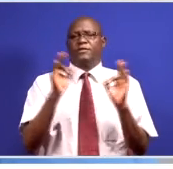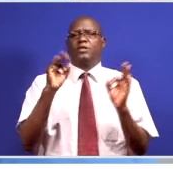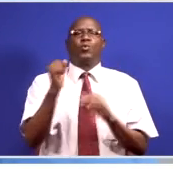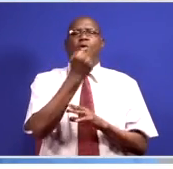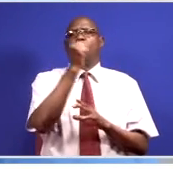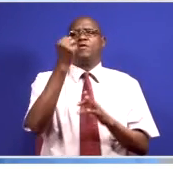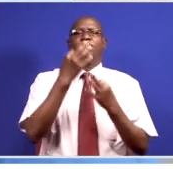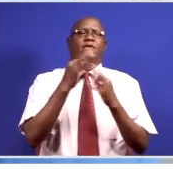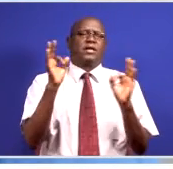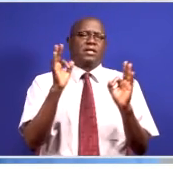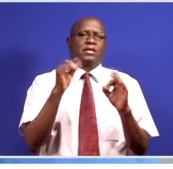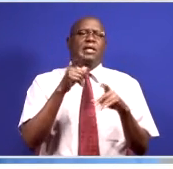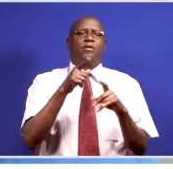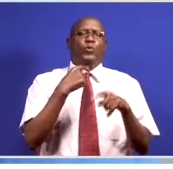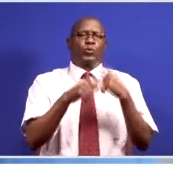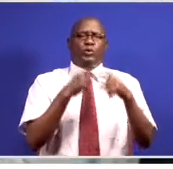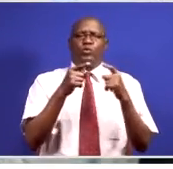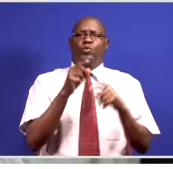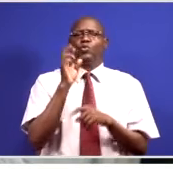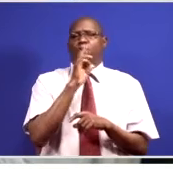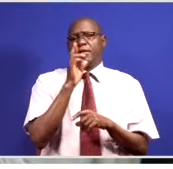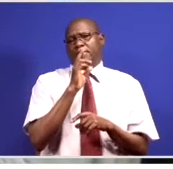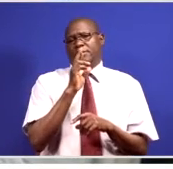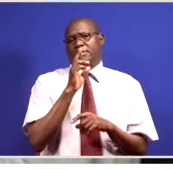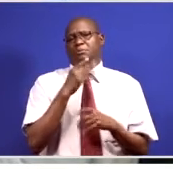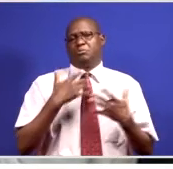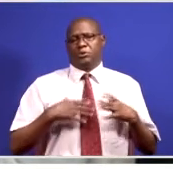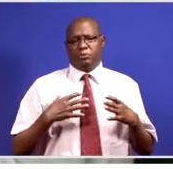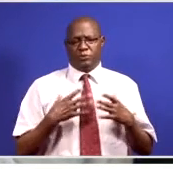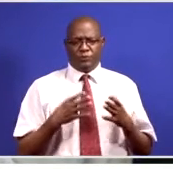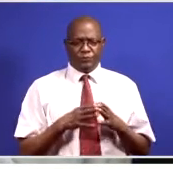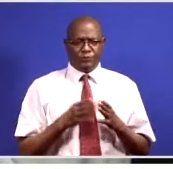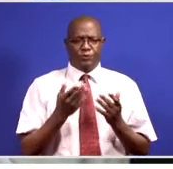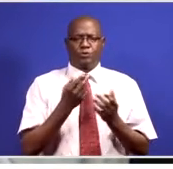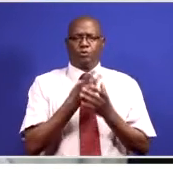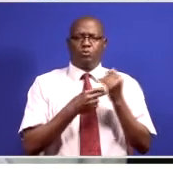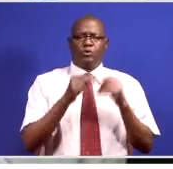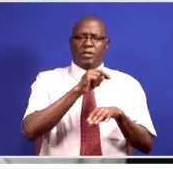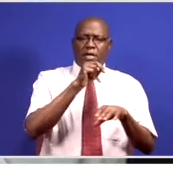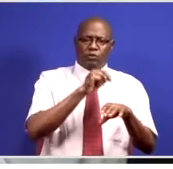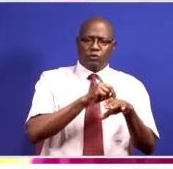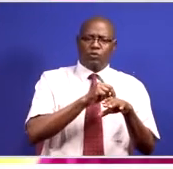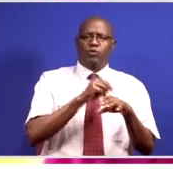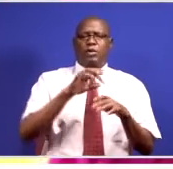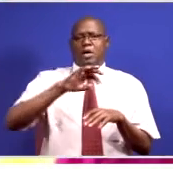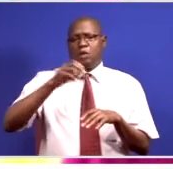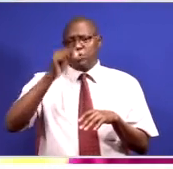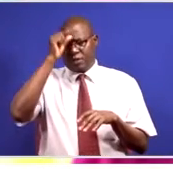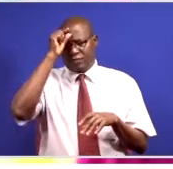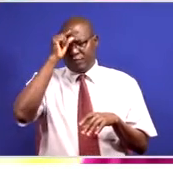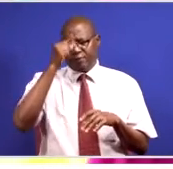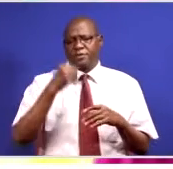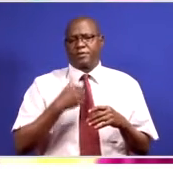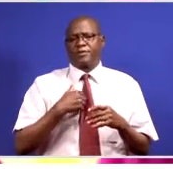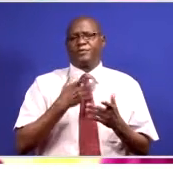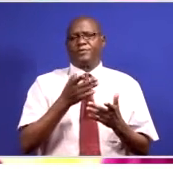freely and yet they continue to threaten the residents. Both the national and the county government have, however, scaled up with efforts in ensuring